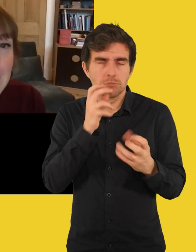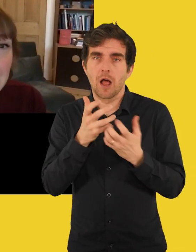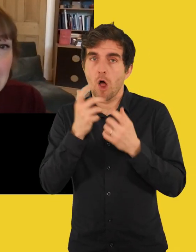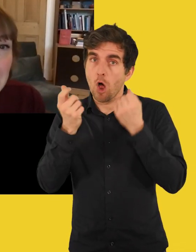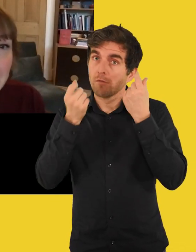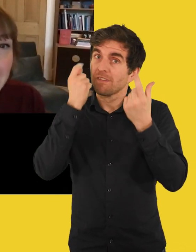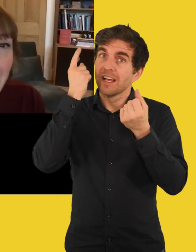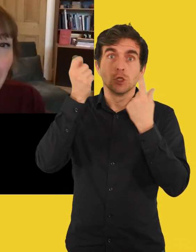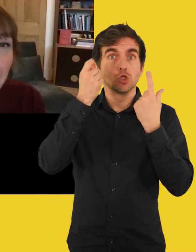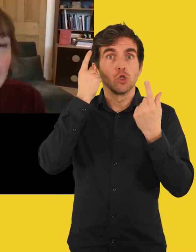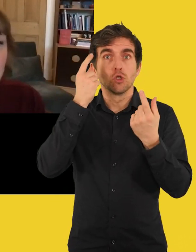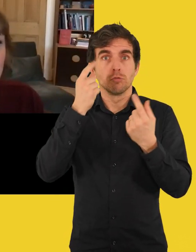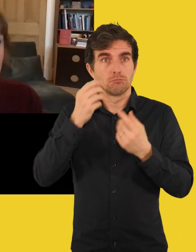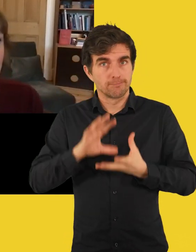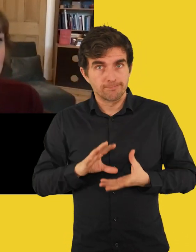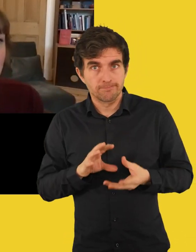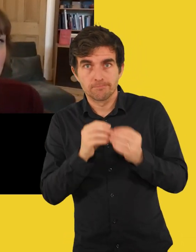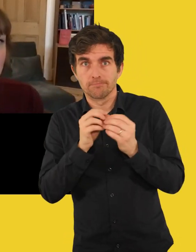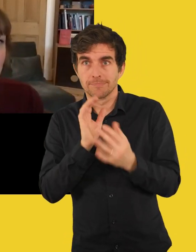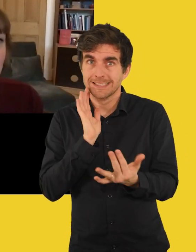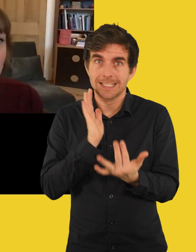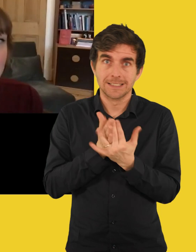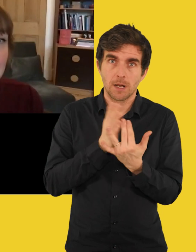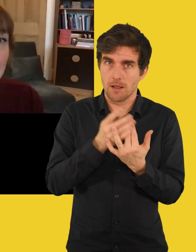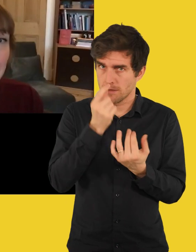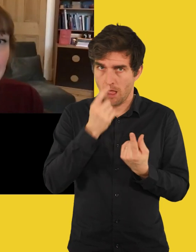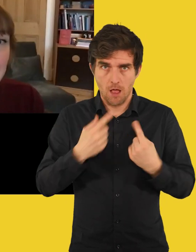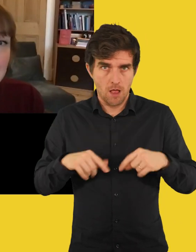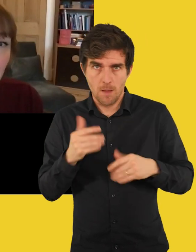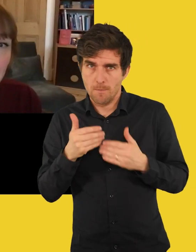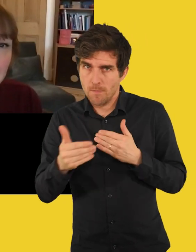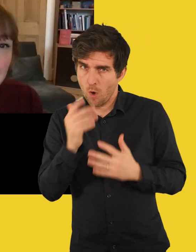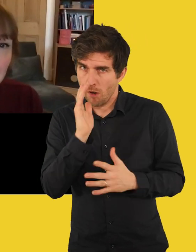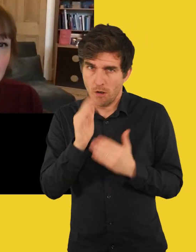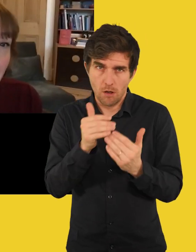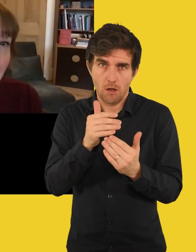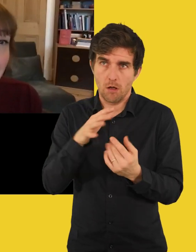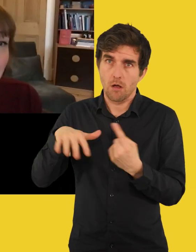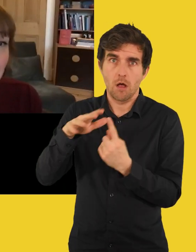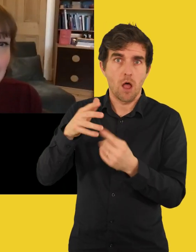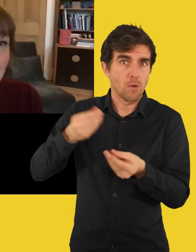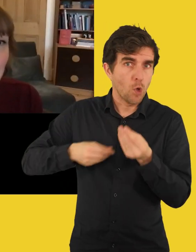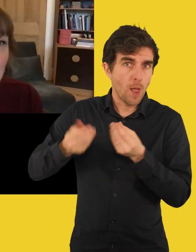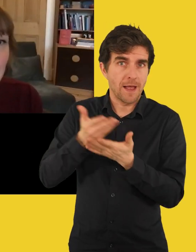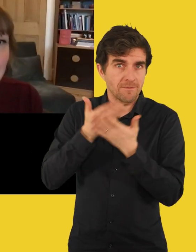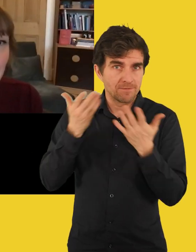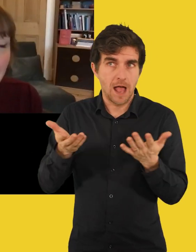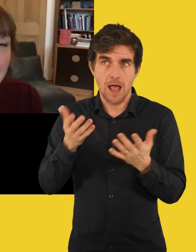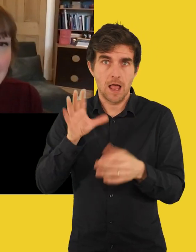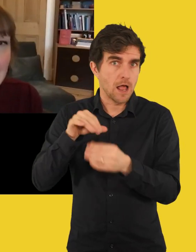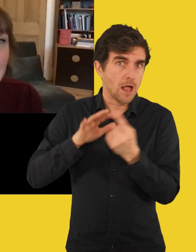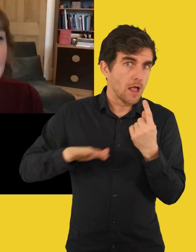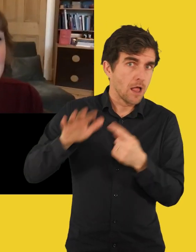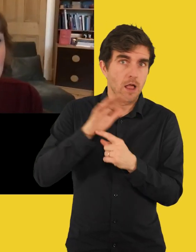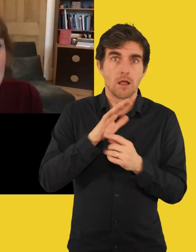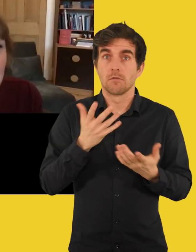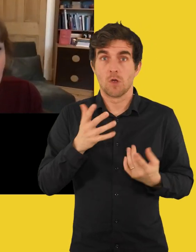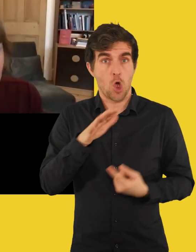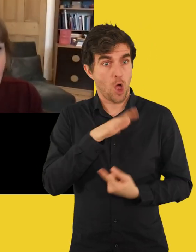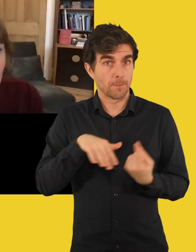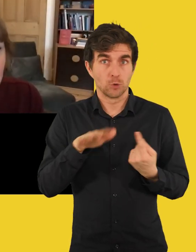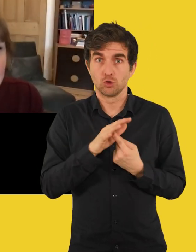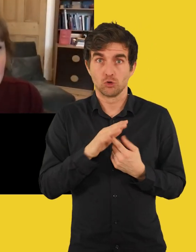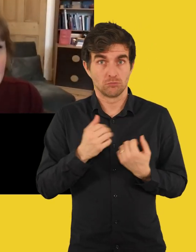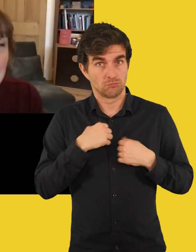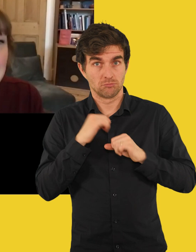currently researching how innovation, design and accessibility can move us closer to a fairer economy for people and the planet, especially